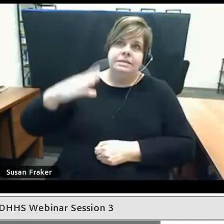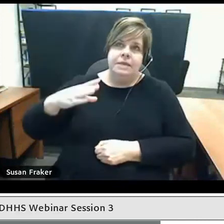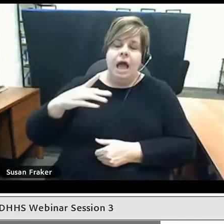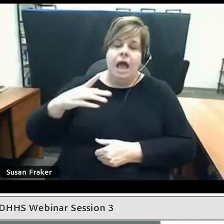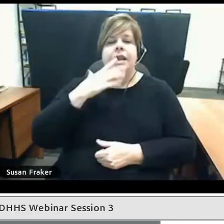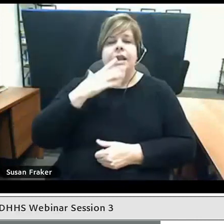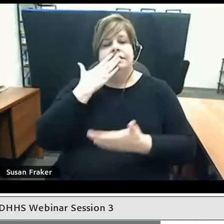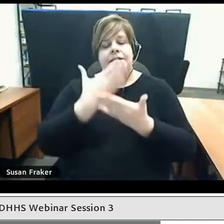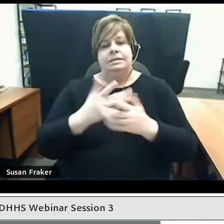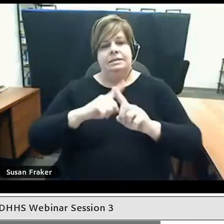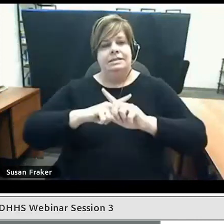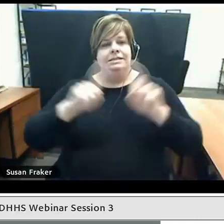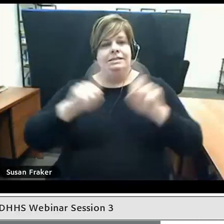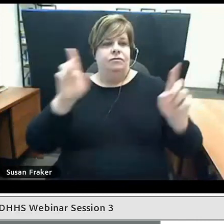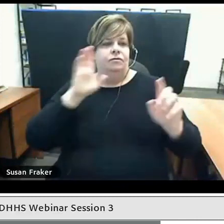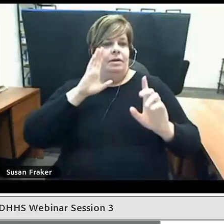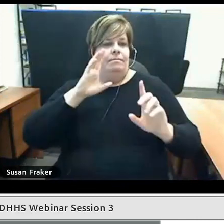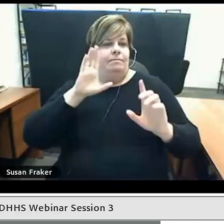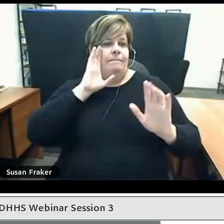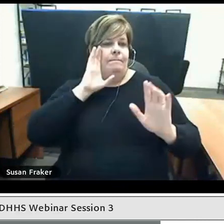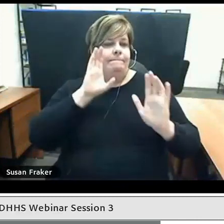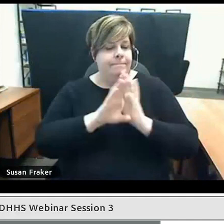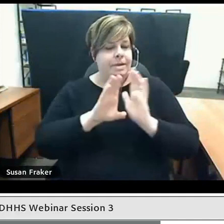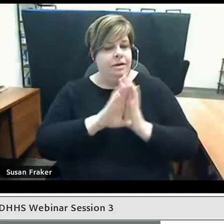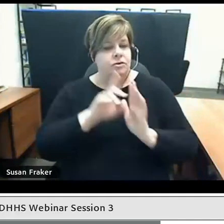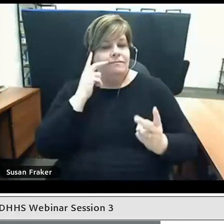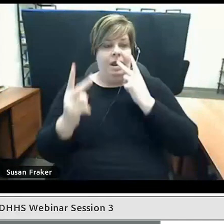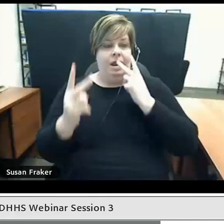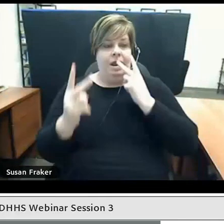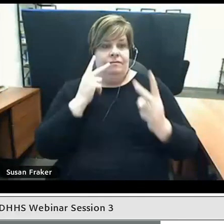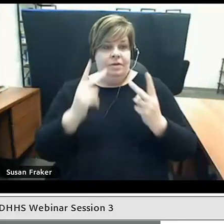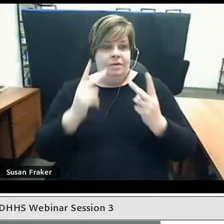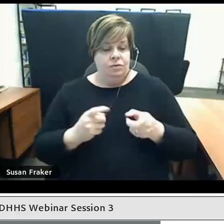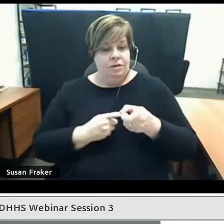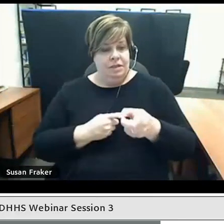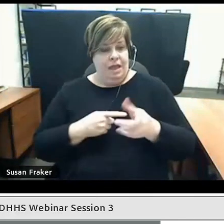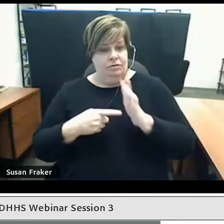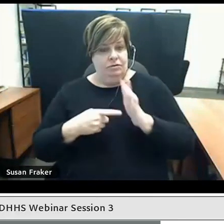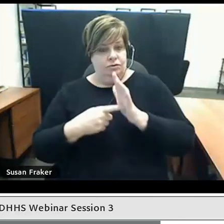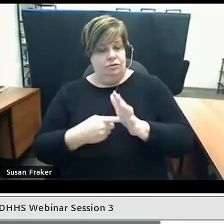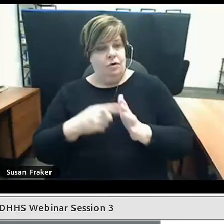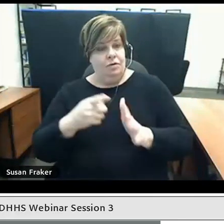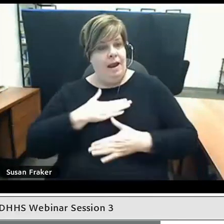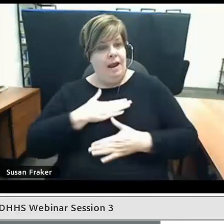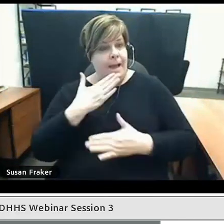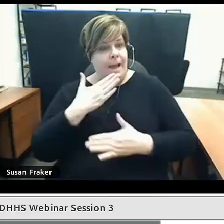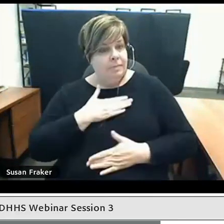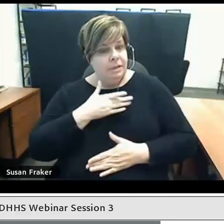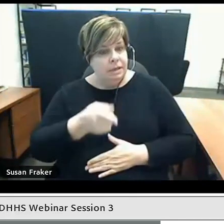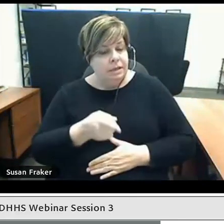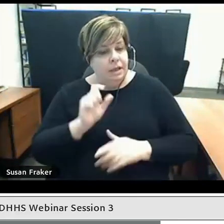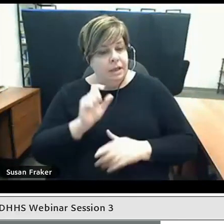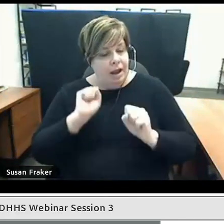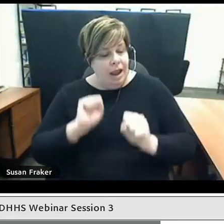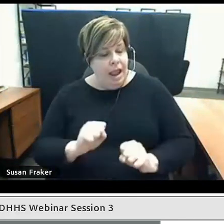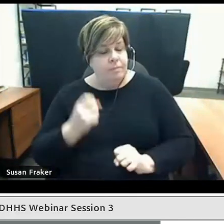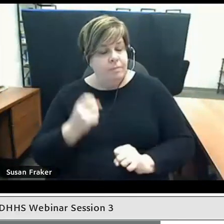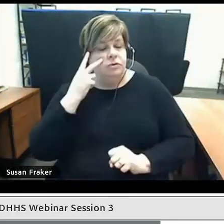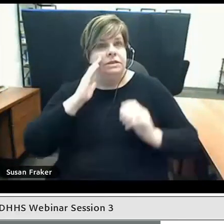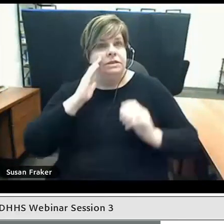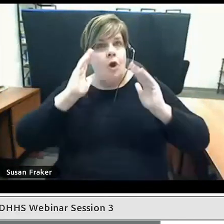different kind of looking picture and very visual as well, that shows us that they're very happy, that they're able to see hope